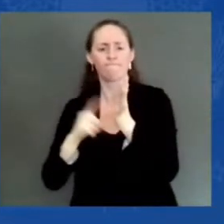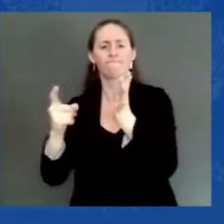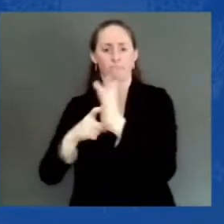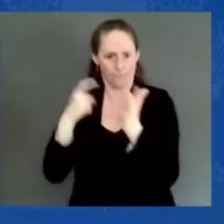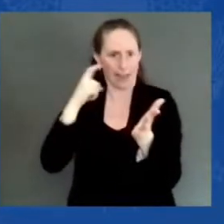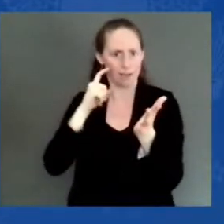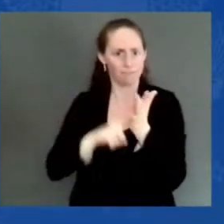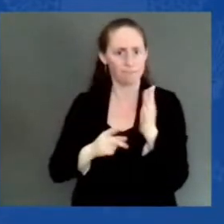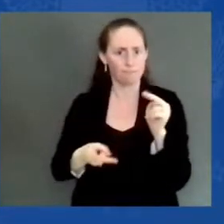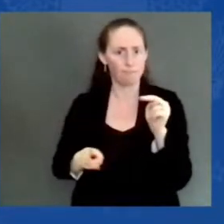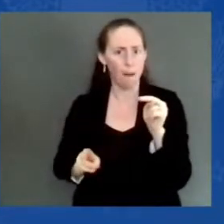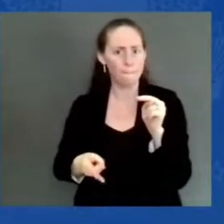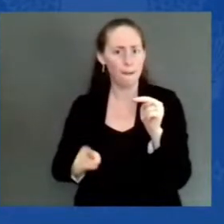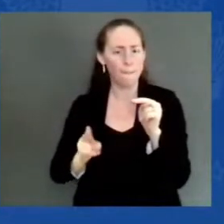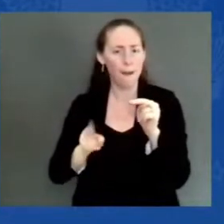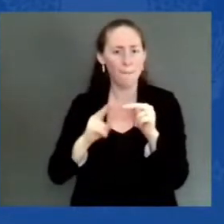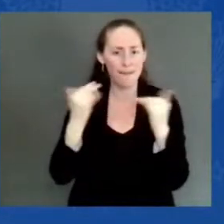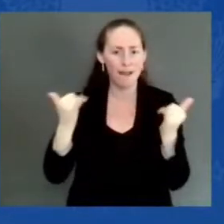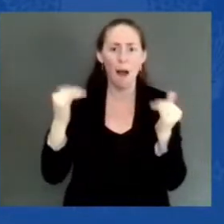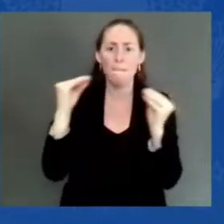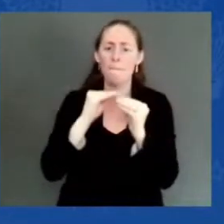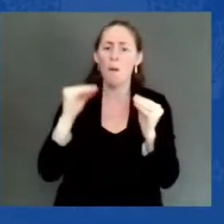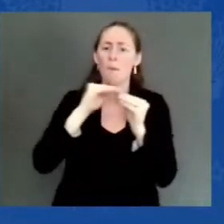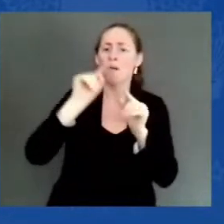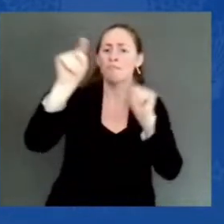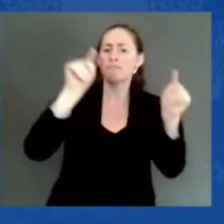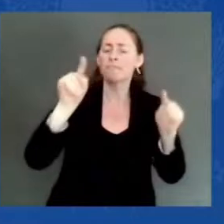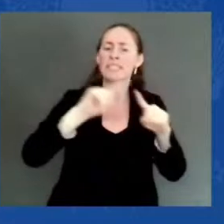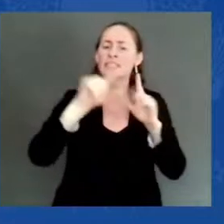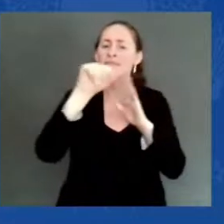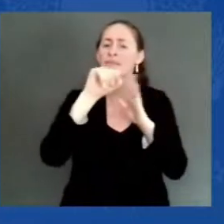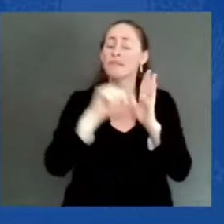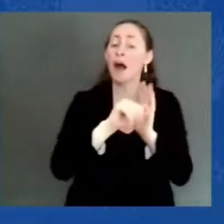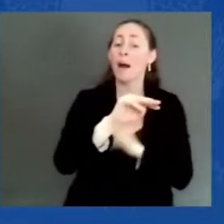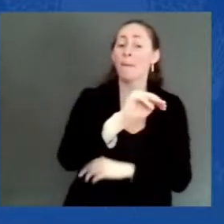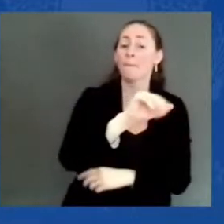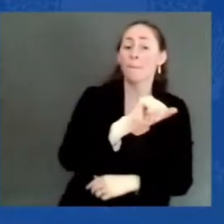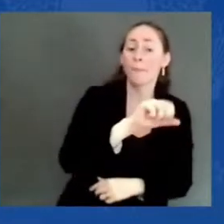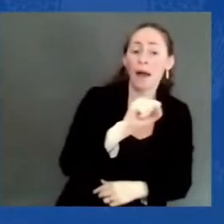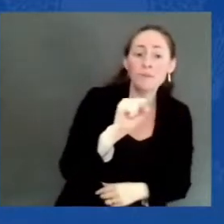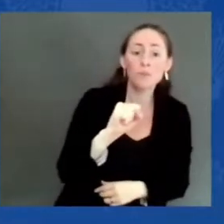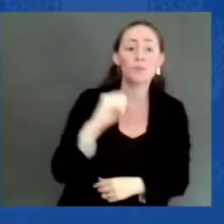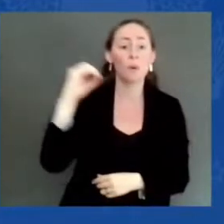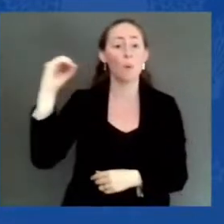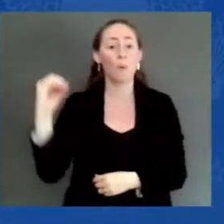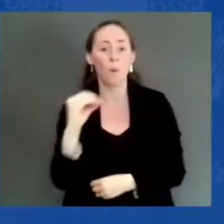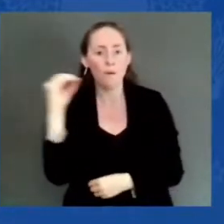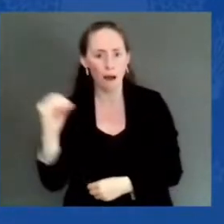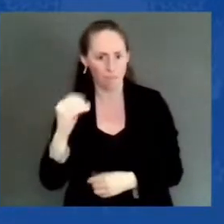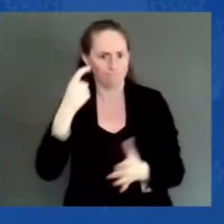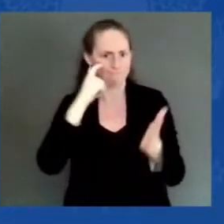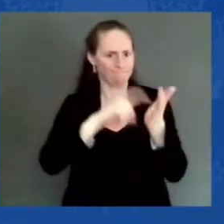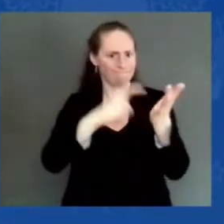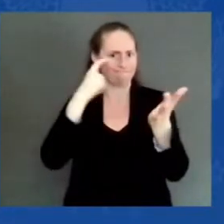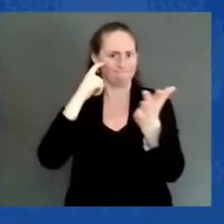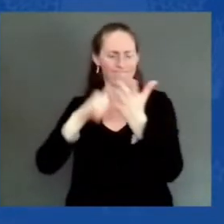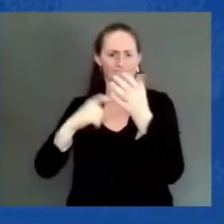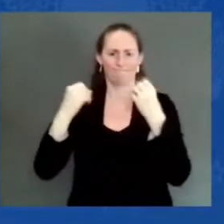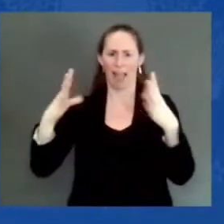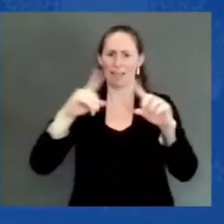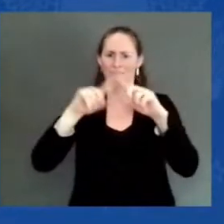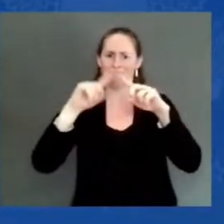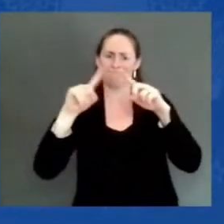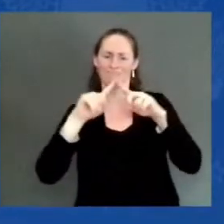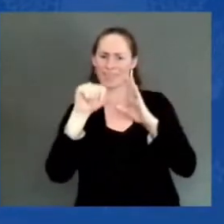have all announced vaccination requirements. So let's be clear. Vaccination requirements have been around